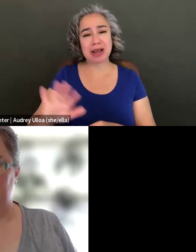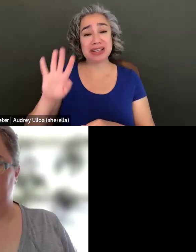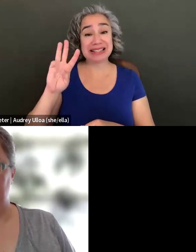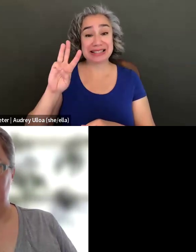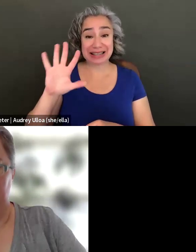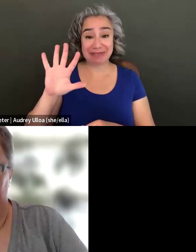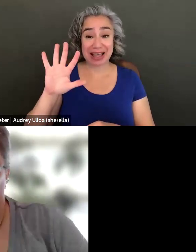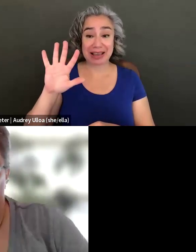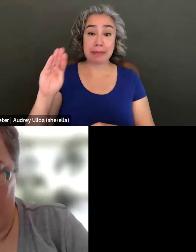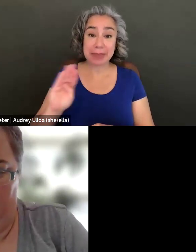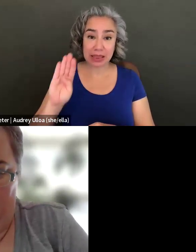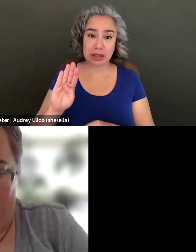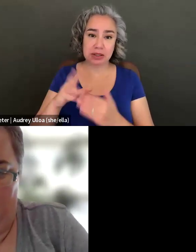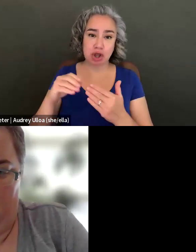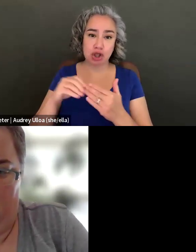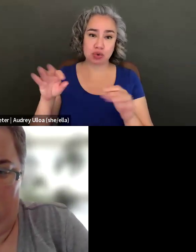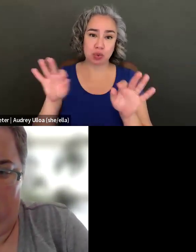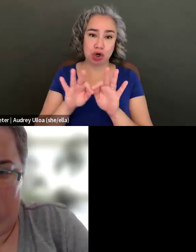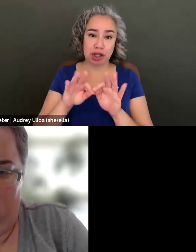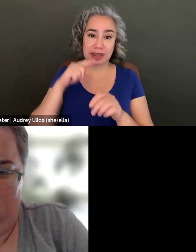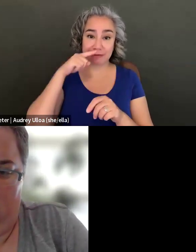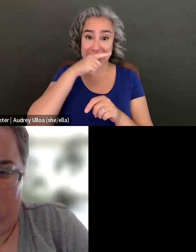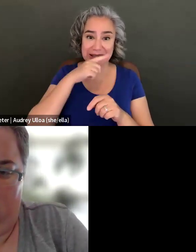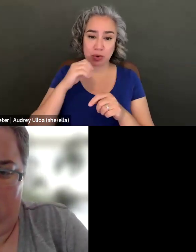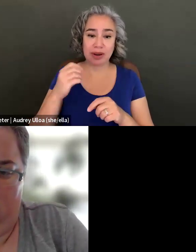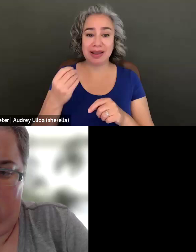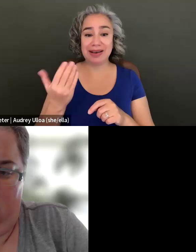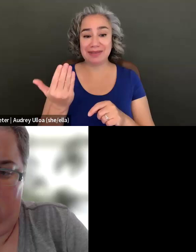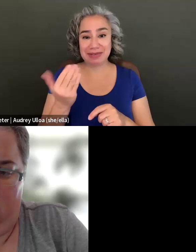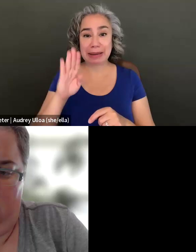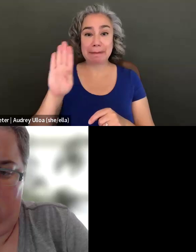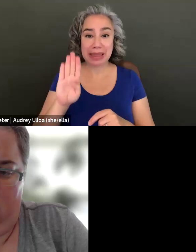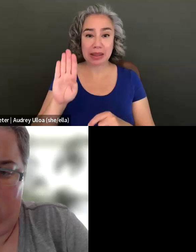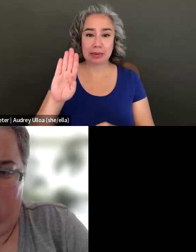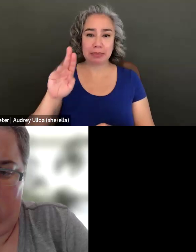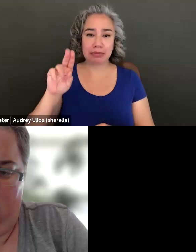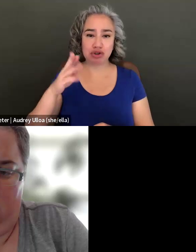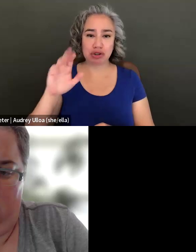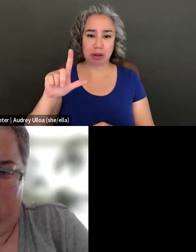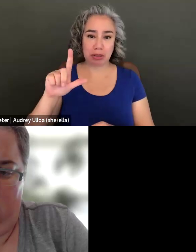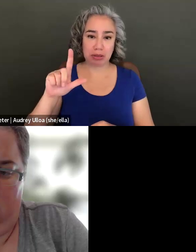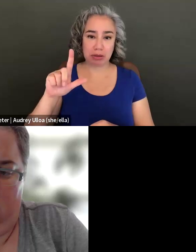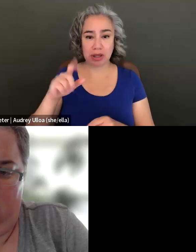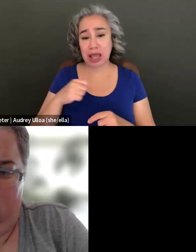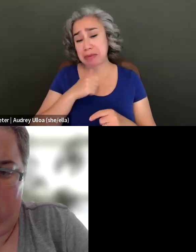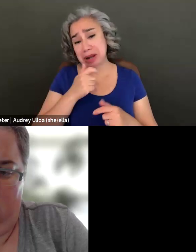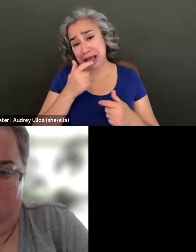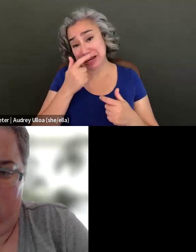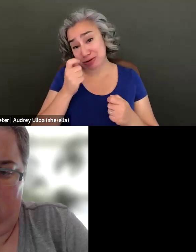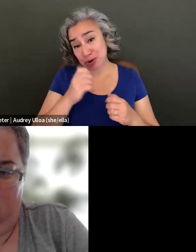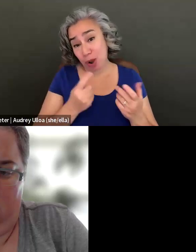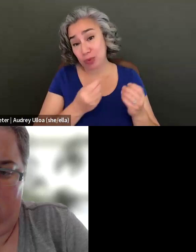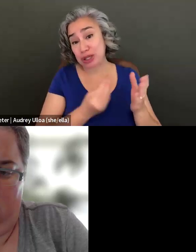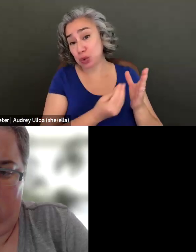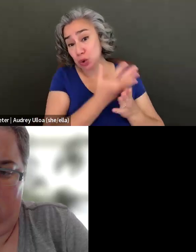billion worth of maize, or about 15 billion bushels. I am less interested, though, in what we grew and more interested in